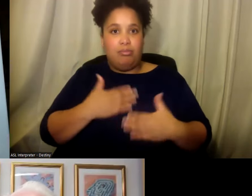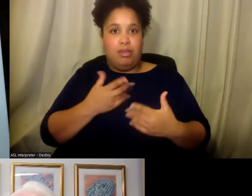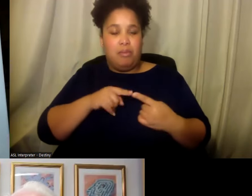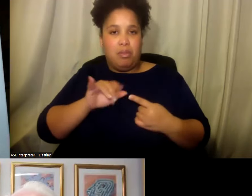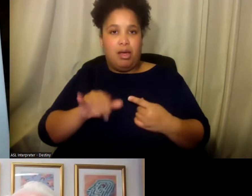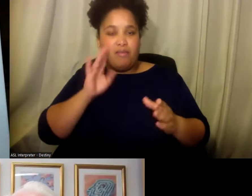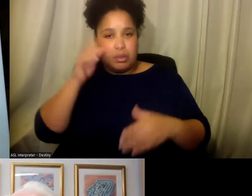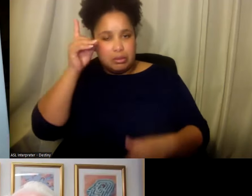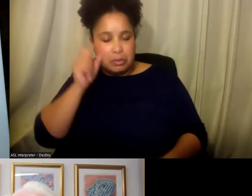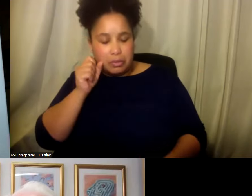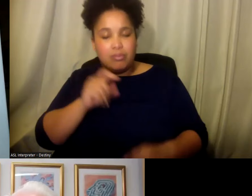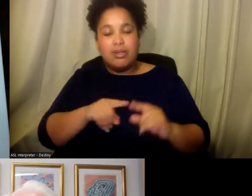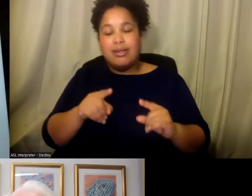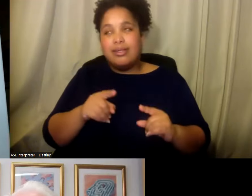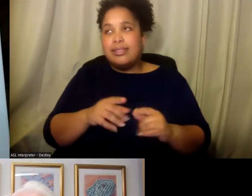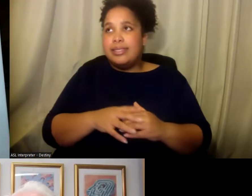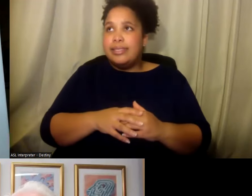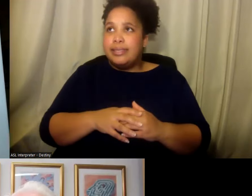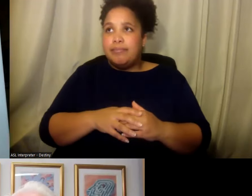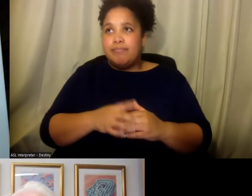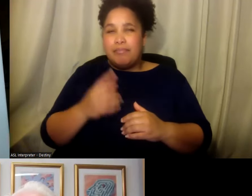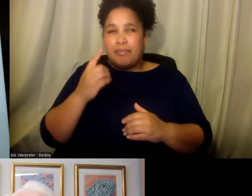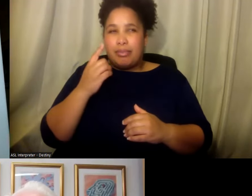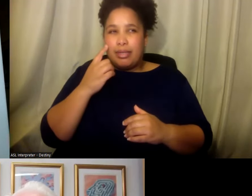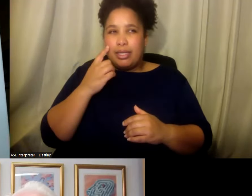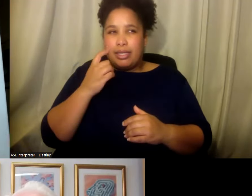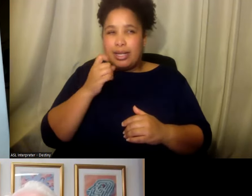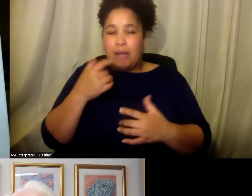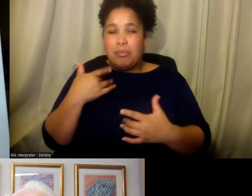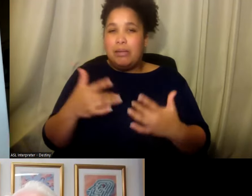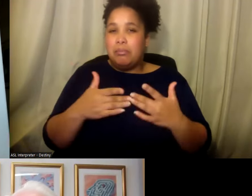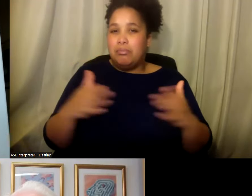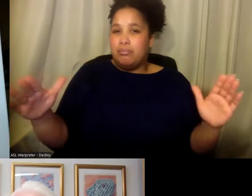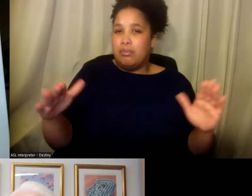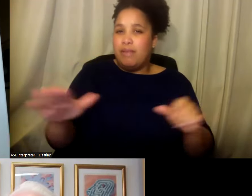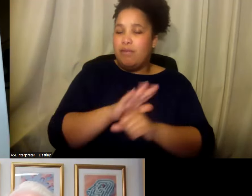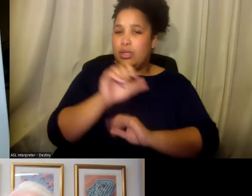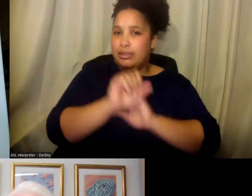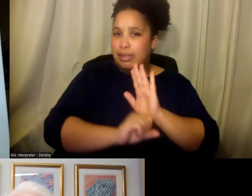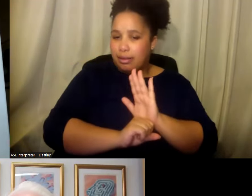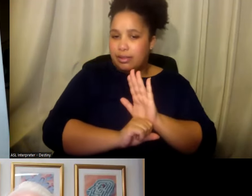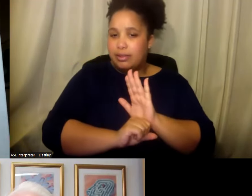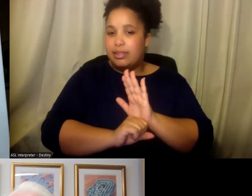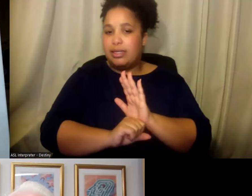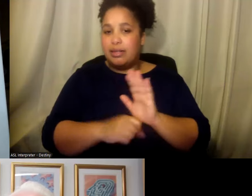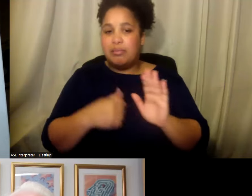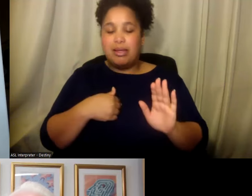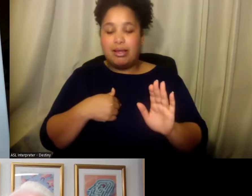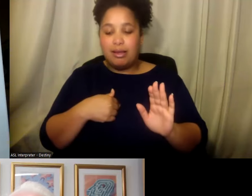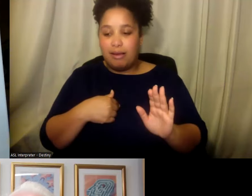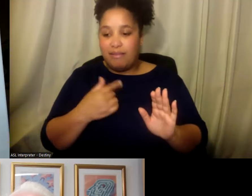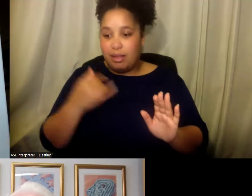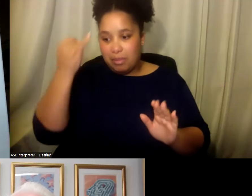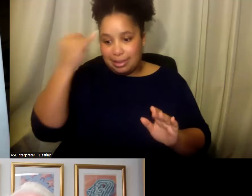that I know that this is not the case more generally in the state, and I could imagine